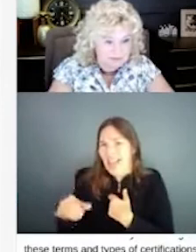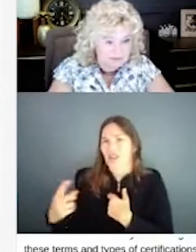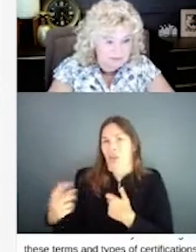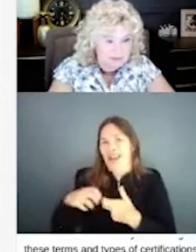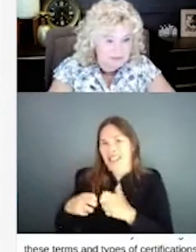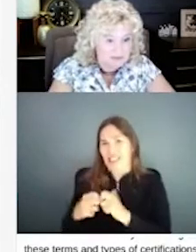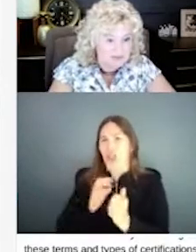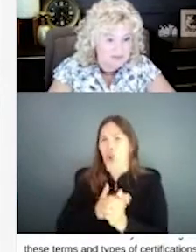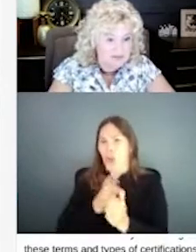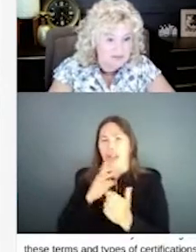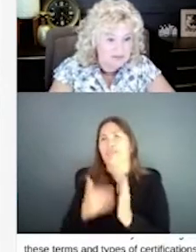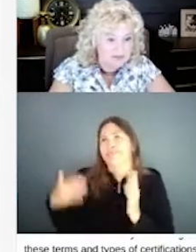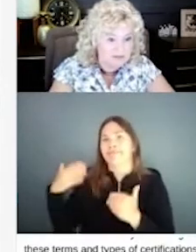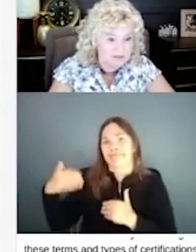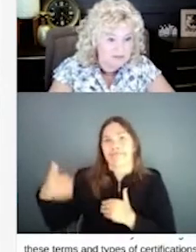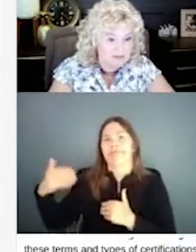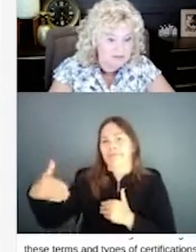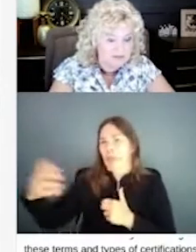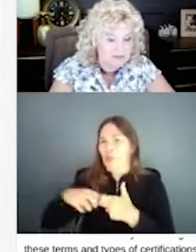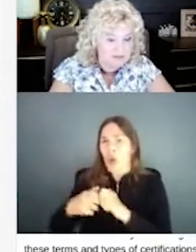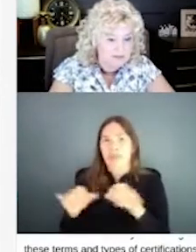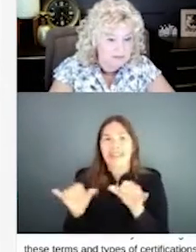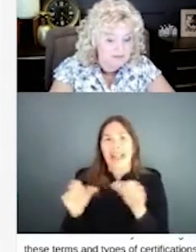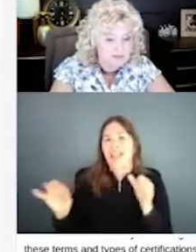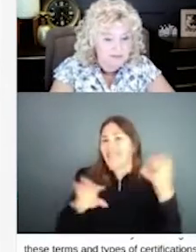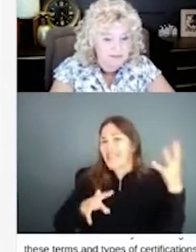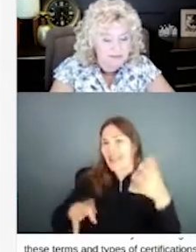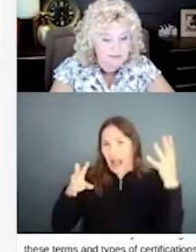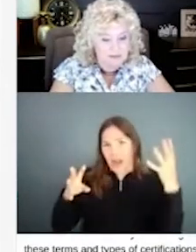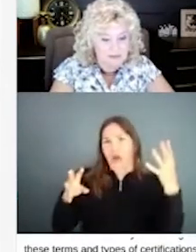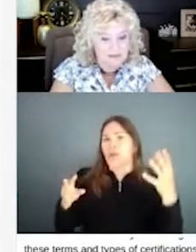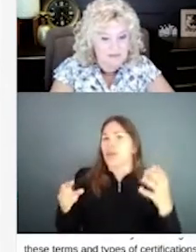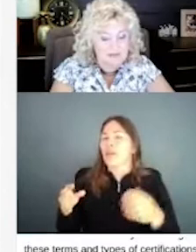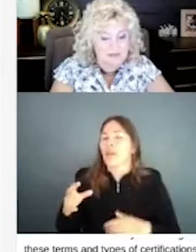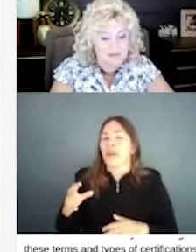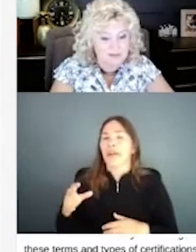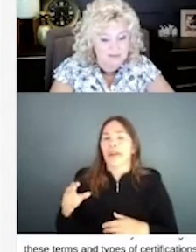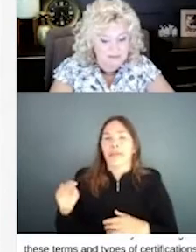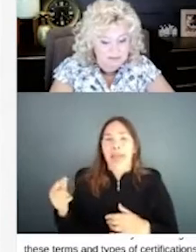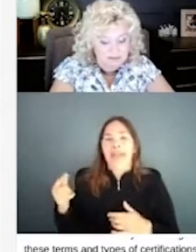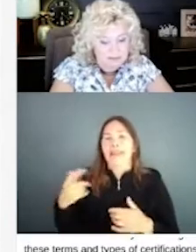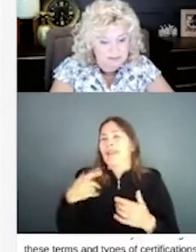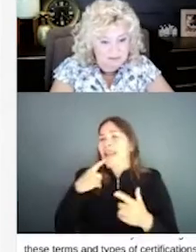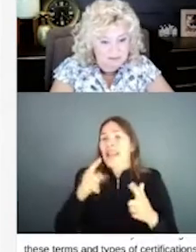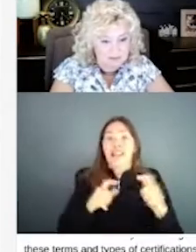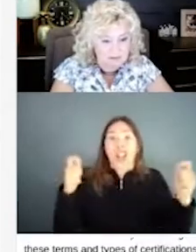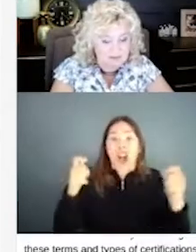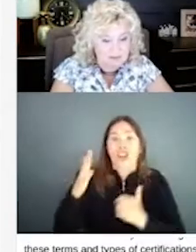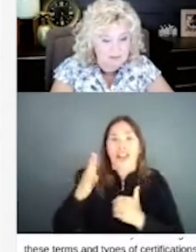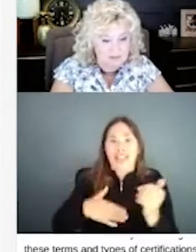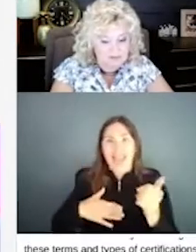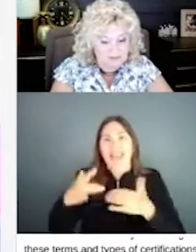issue that we consistently run into is the size of the download is larger than the available space to